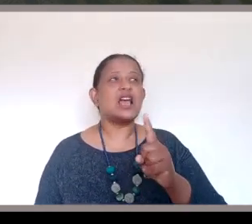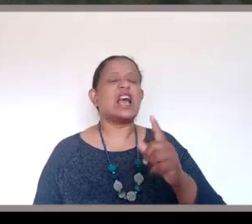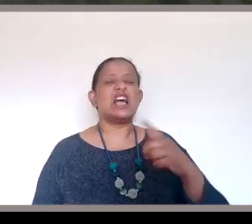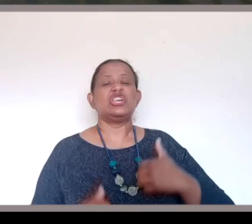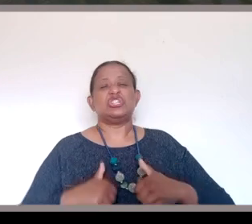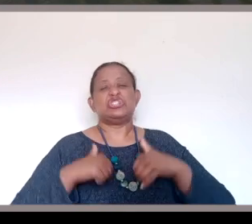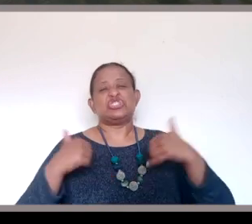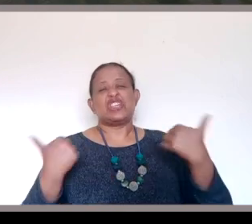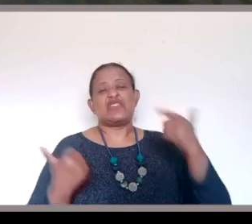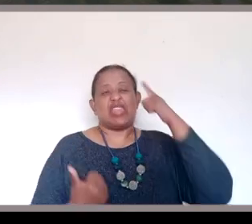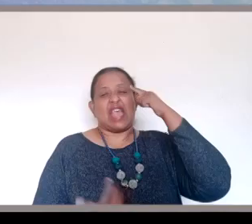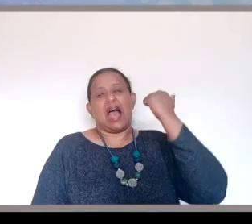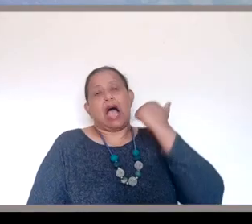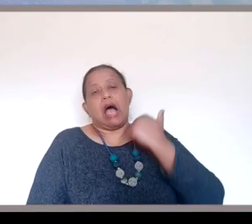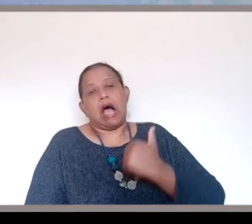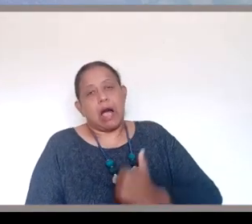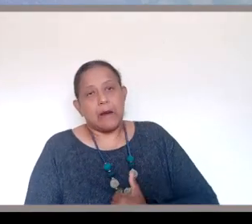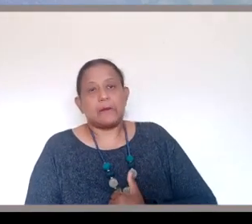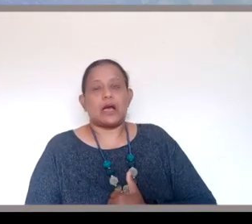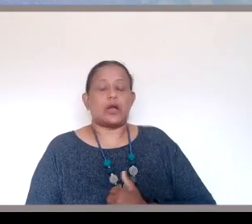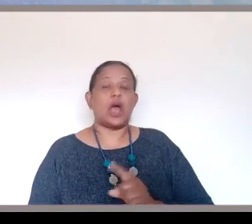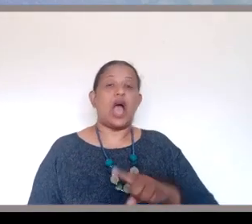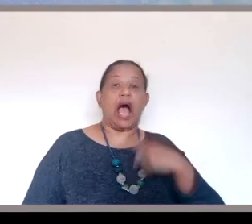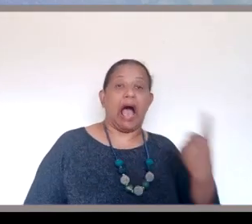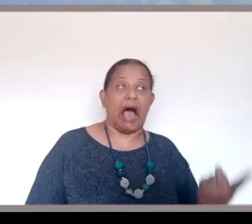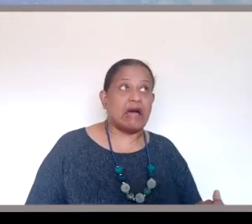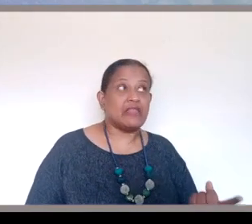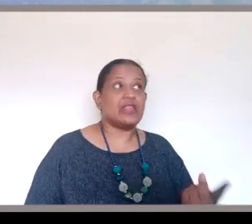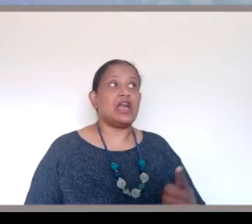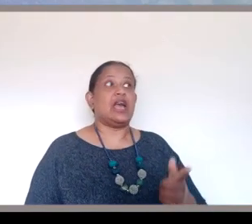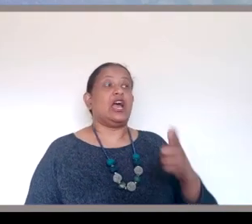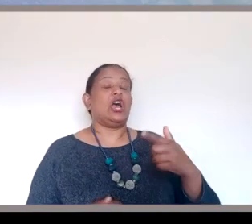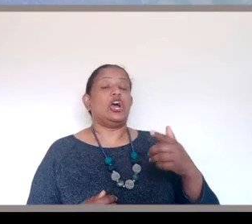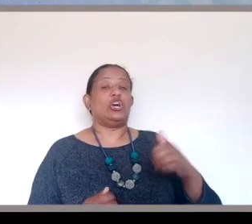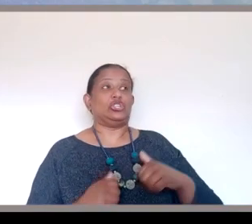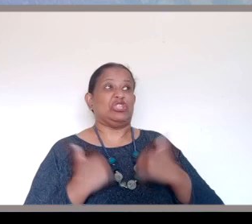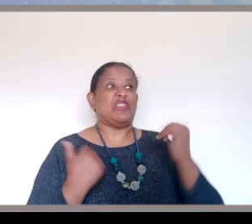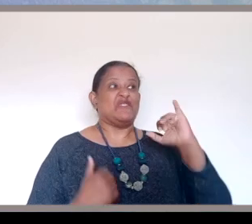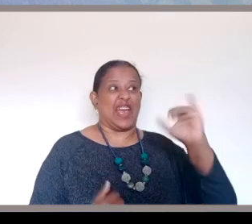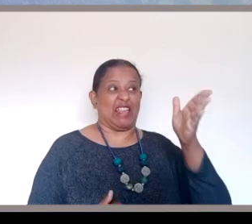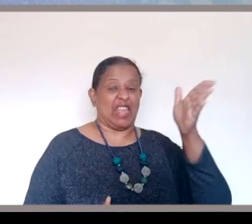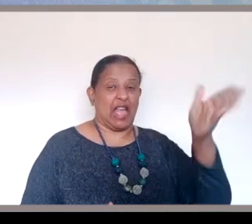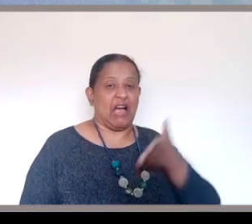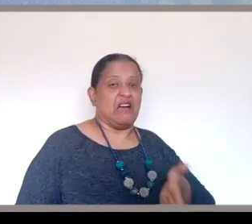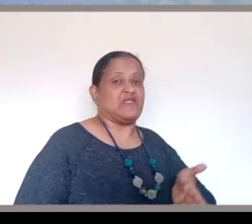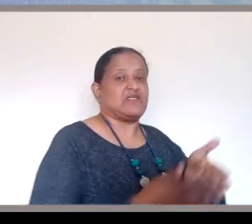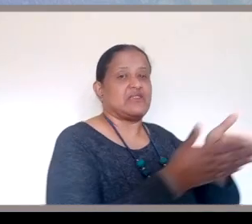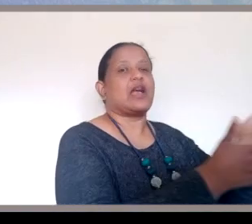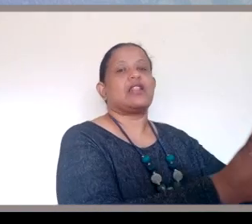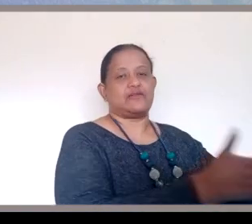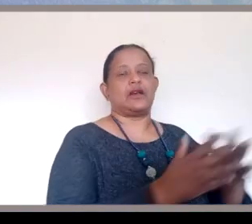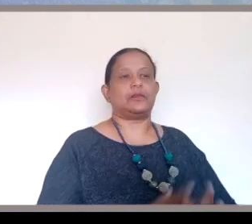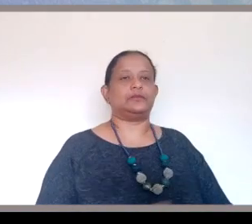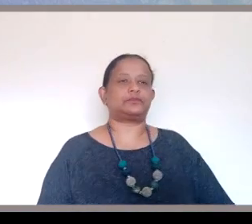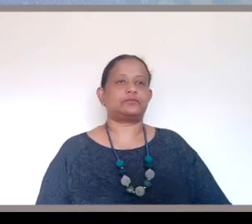which is pirasmos. Pirasmos, right? Sometimes pirasmos is translated as